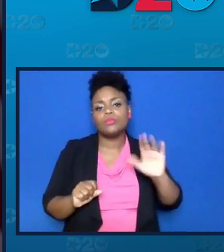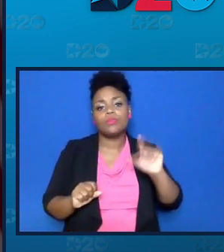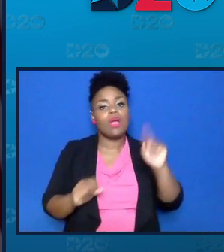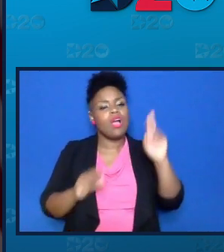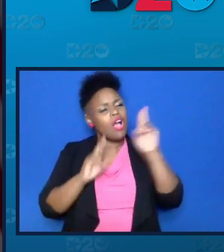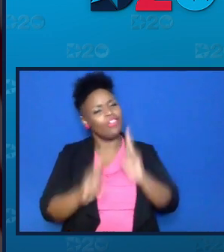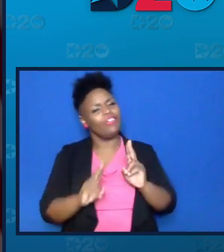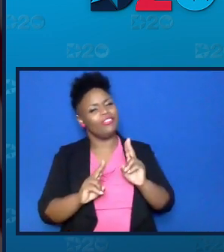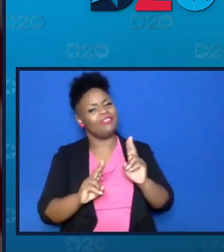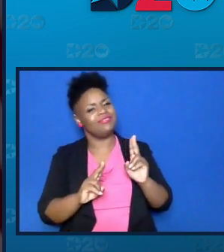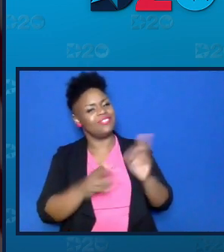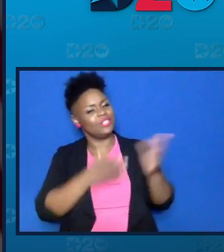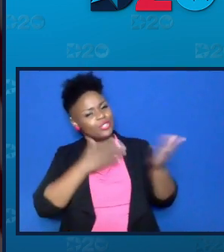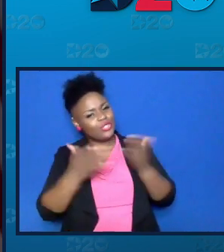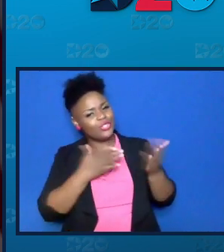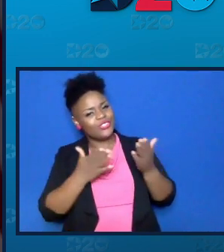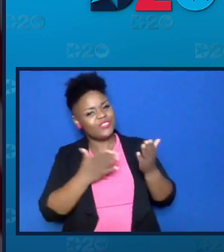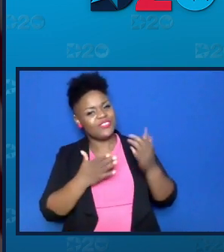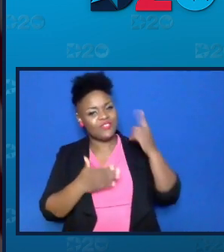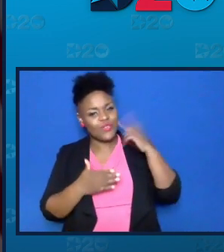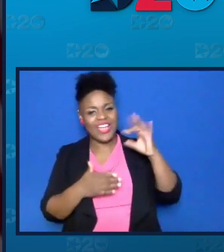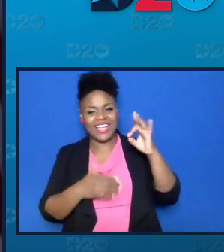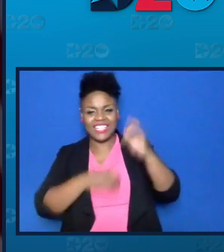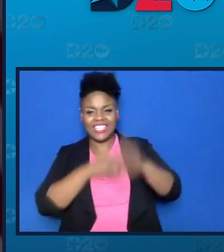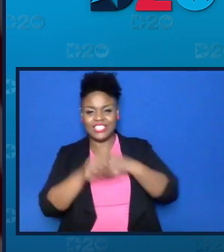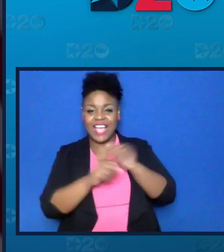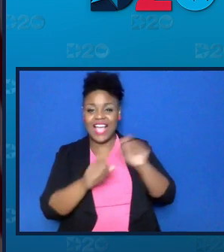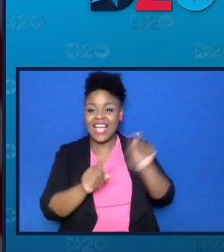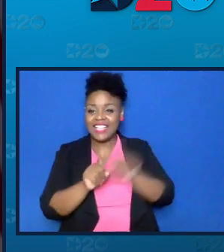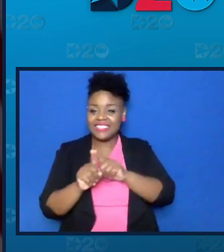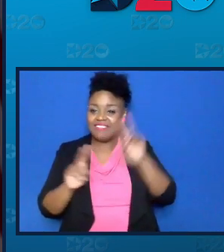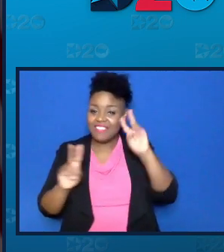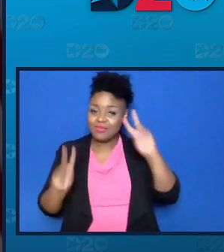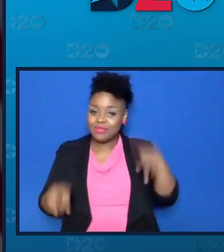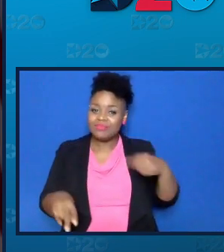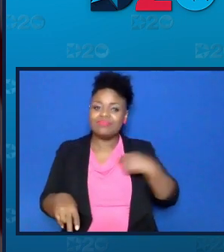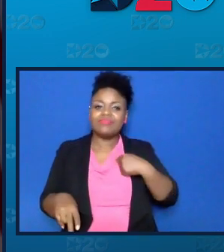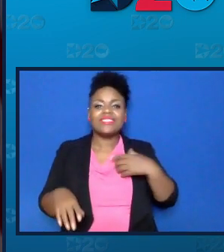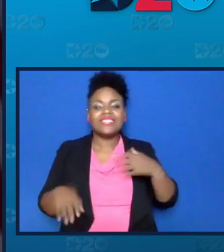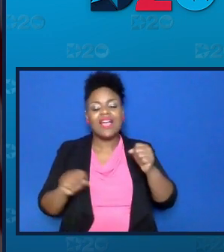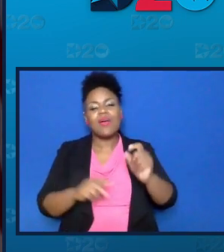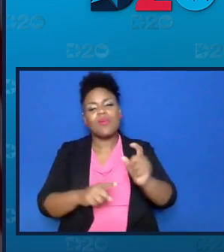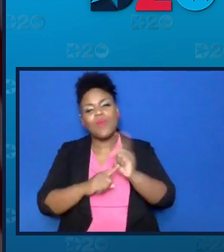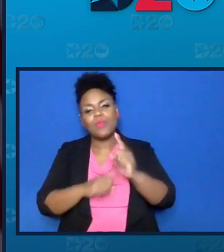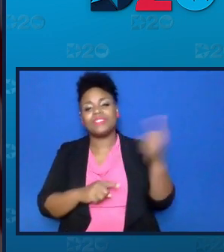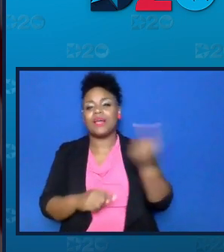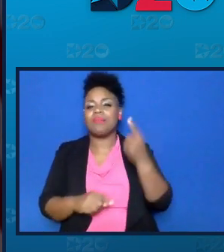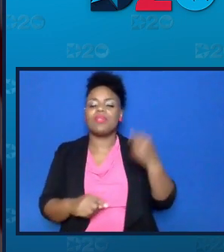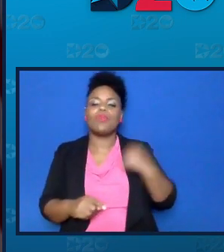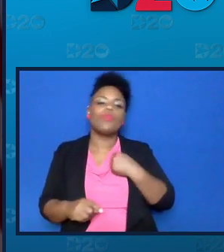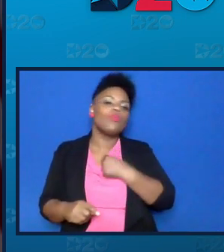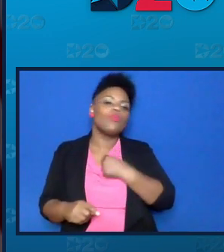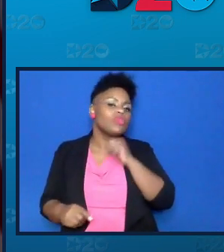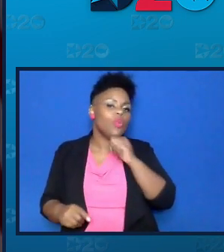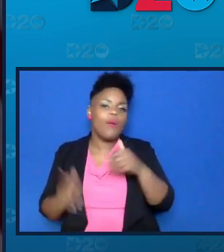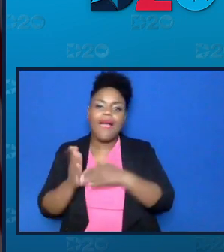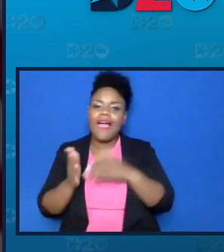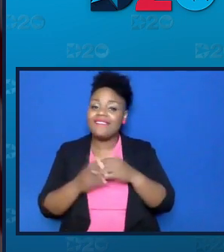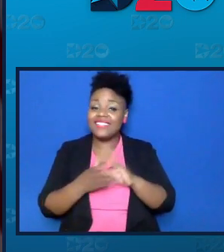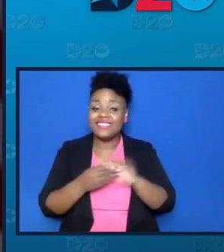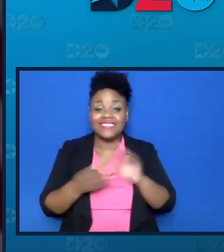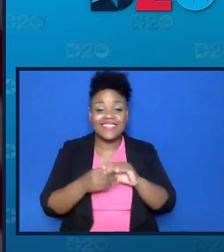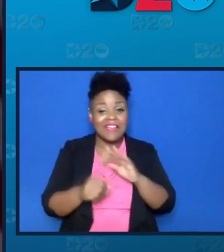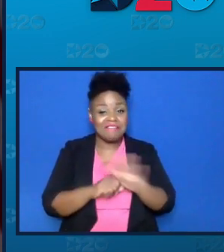for 8 years as vice president, let me take this moment to say something we don't say nearly enough. Thank you,